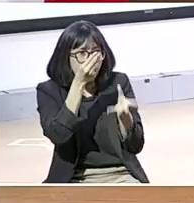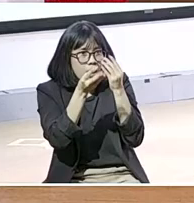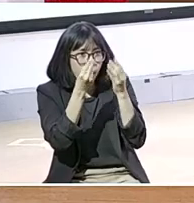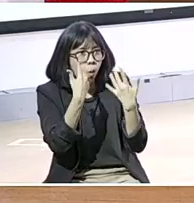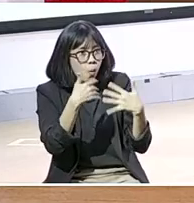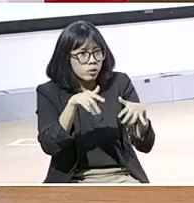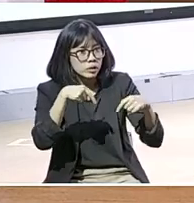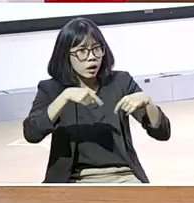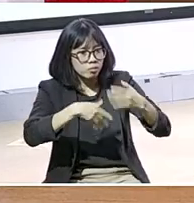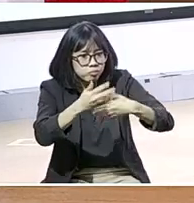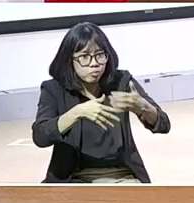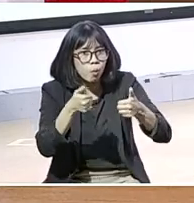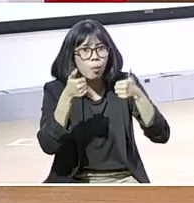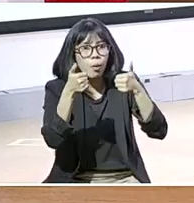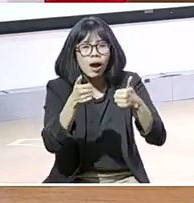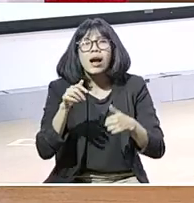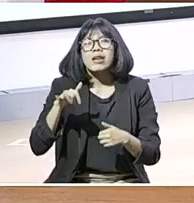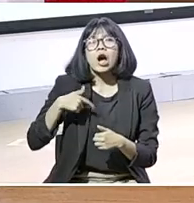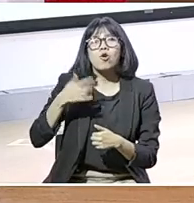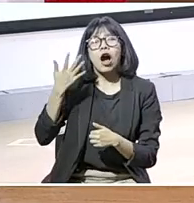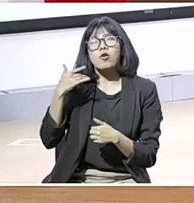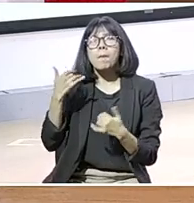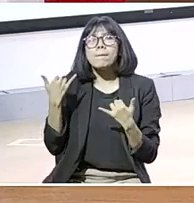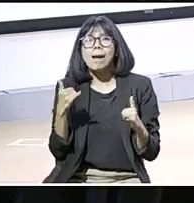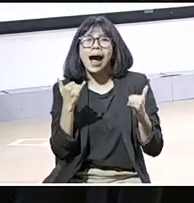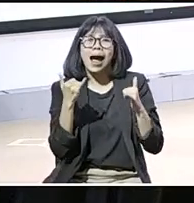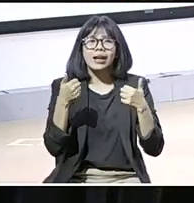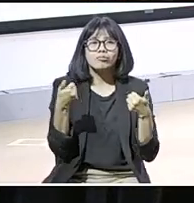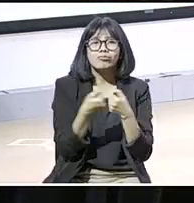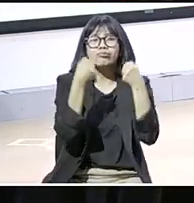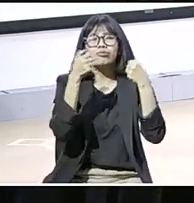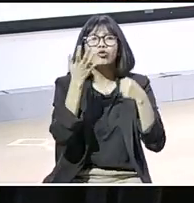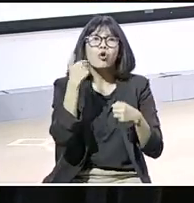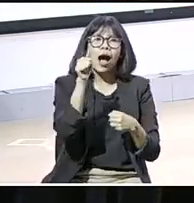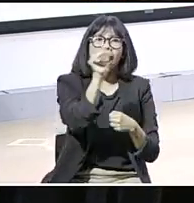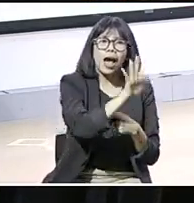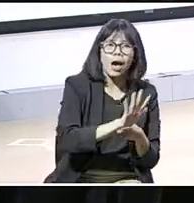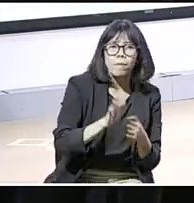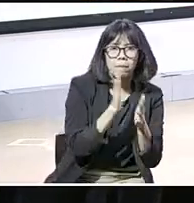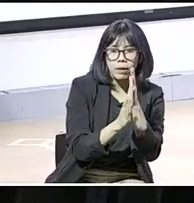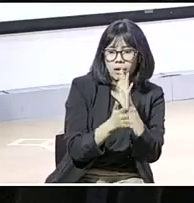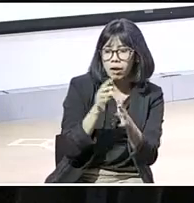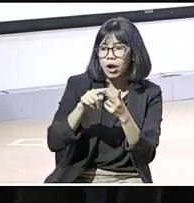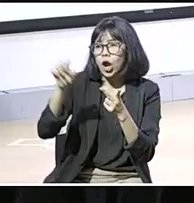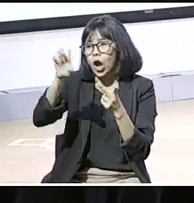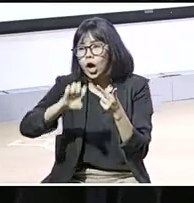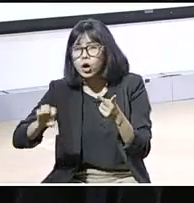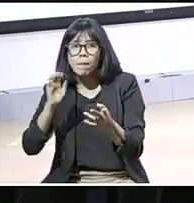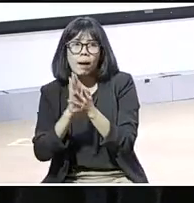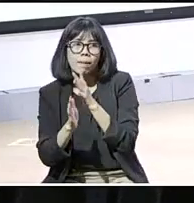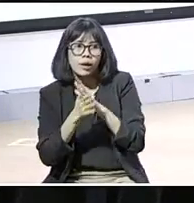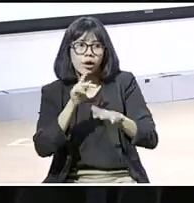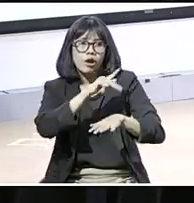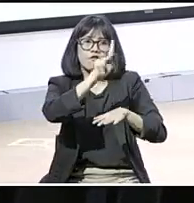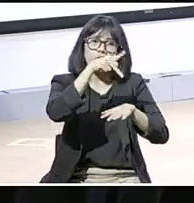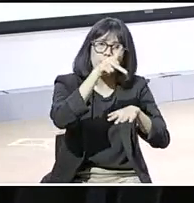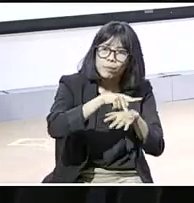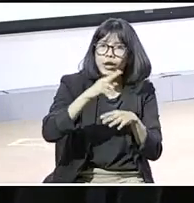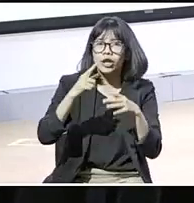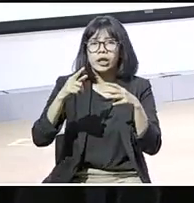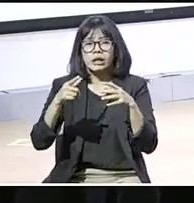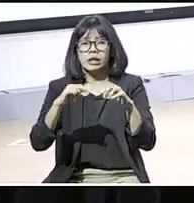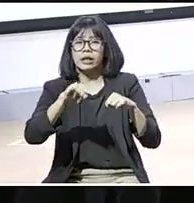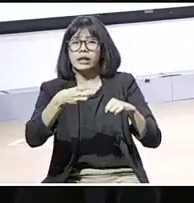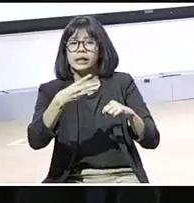while. Yes, I did. I played in Europe, Asia, the Middle East, you know, next door in the Philippines, in Japan, and China. So